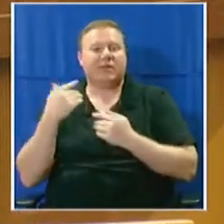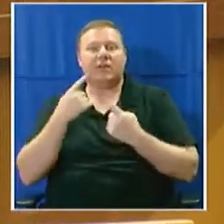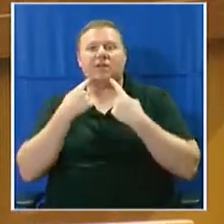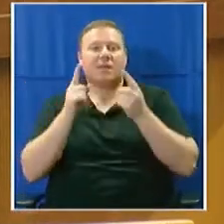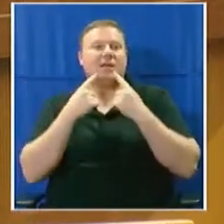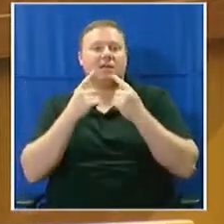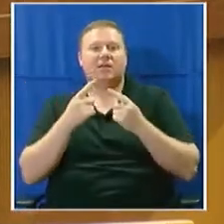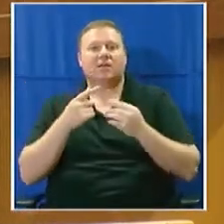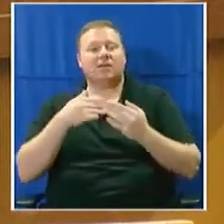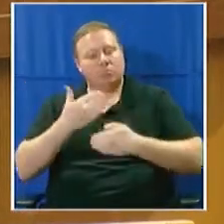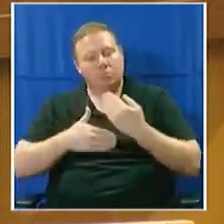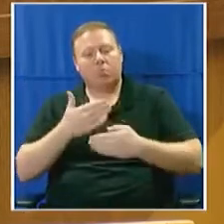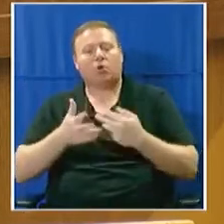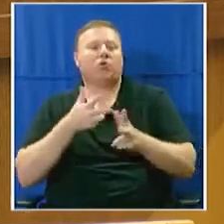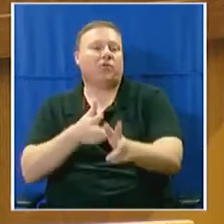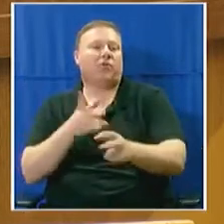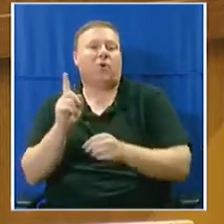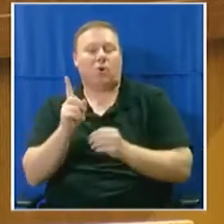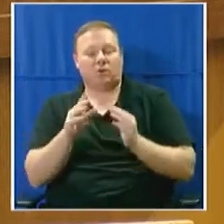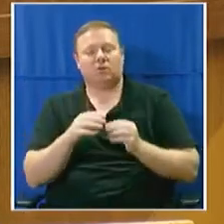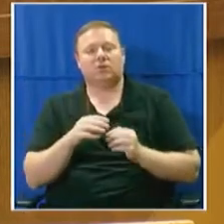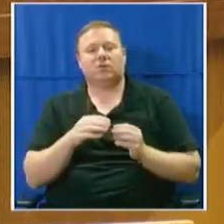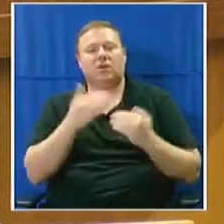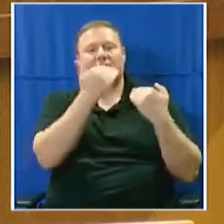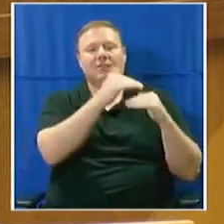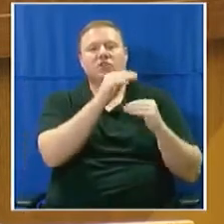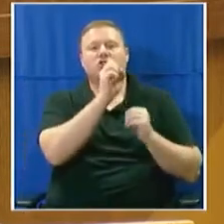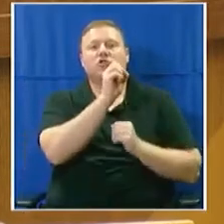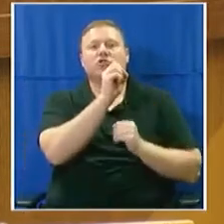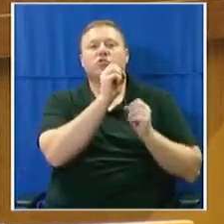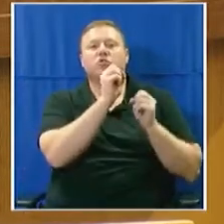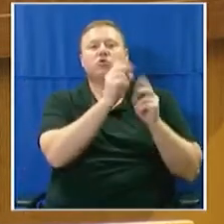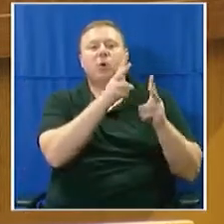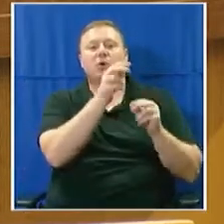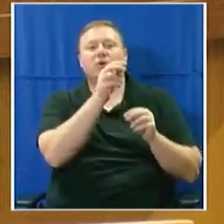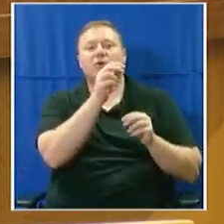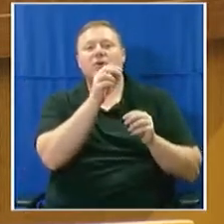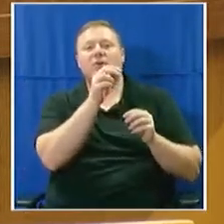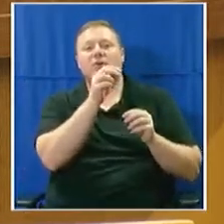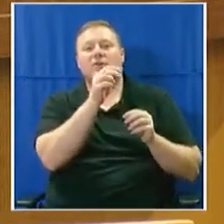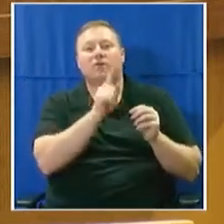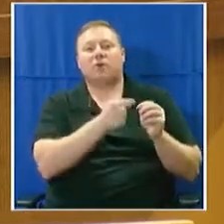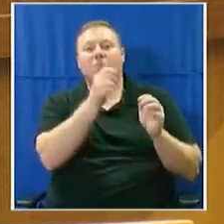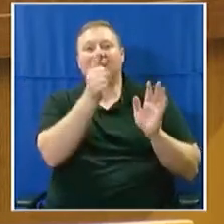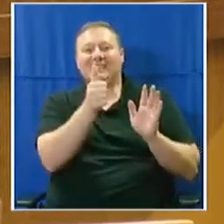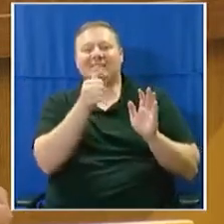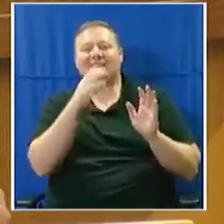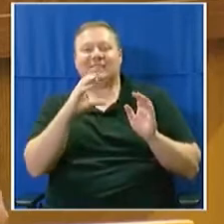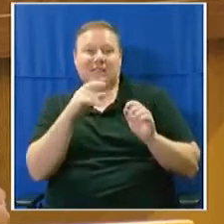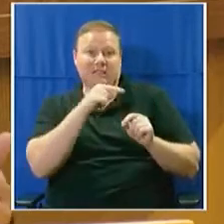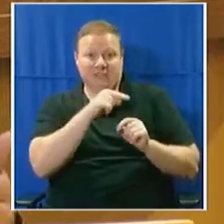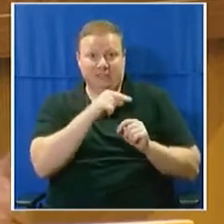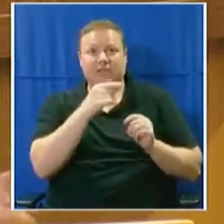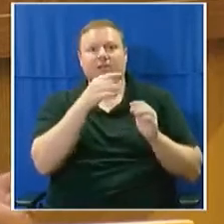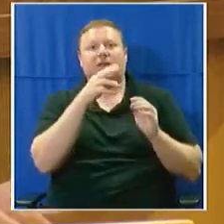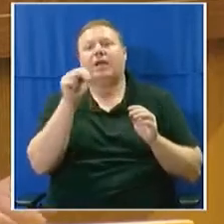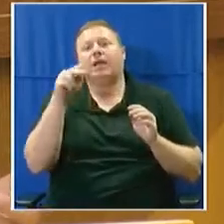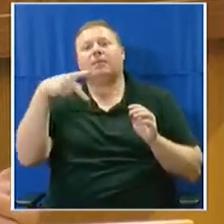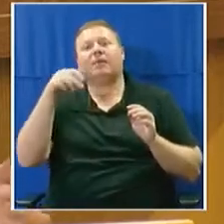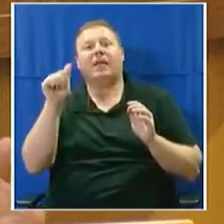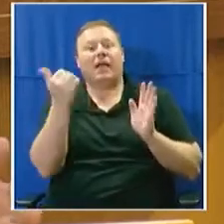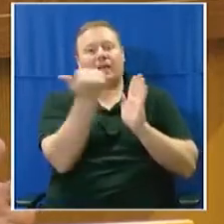Parliament in terms of Section 12(6)(c) of the NPA Act. Now, the committee was very clear about its mandate, and this is set out